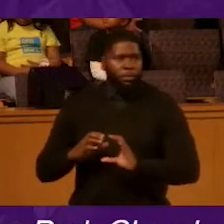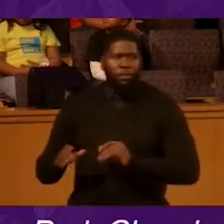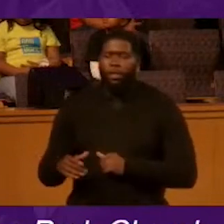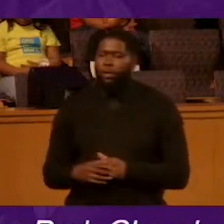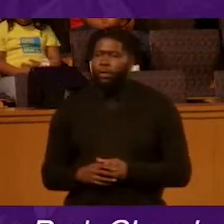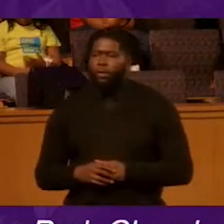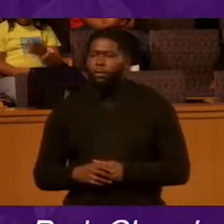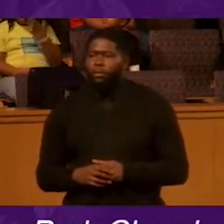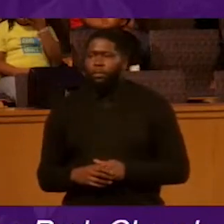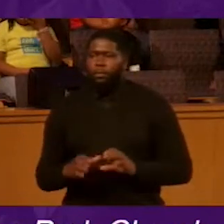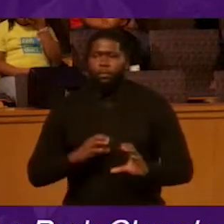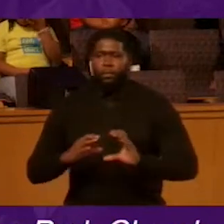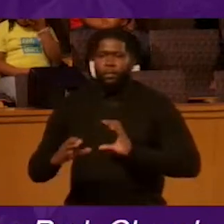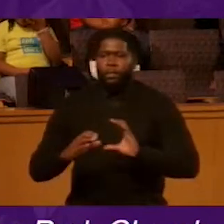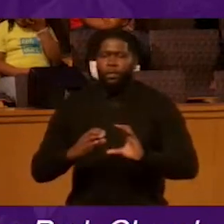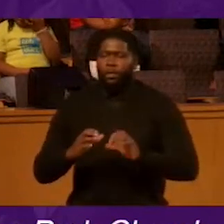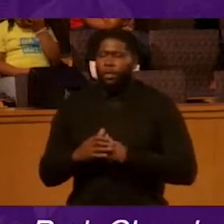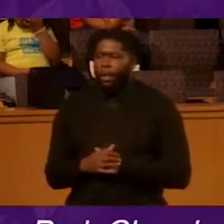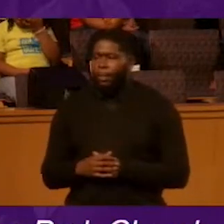at